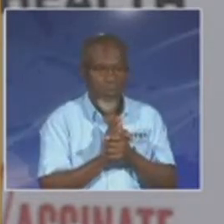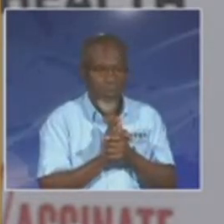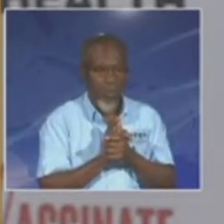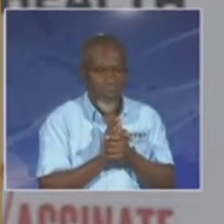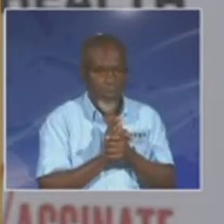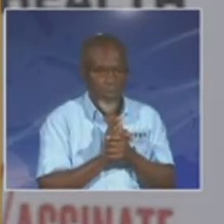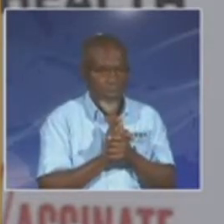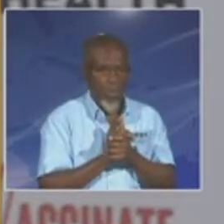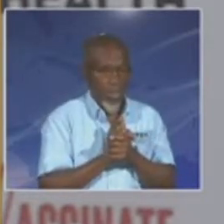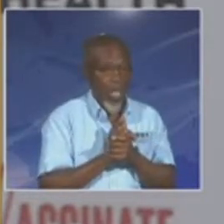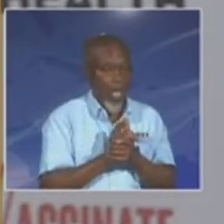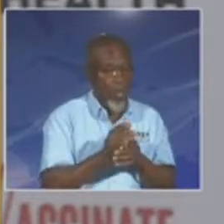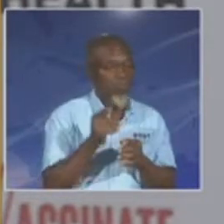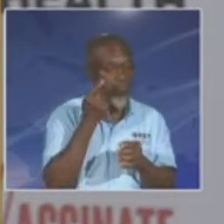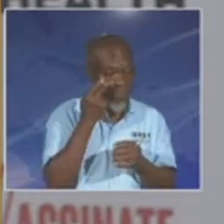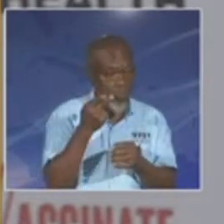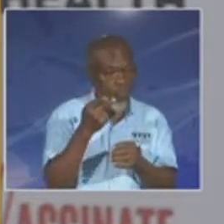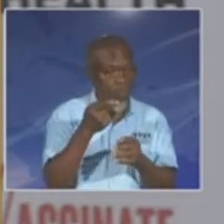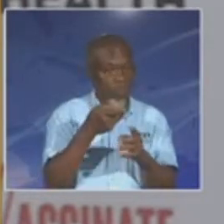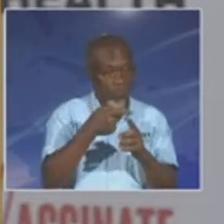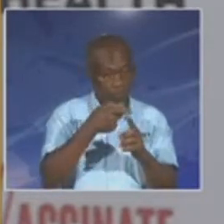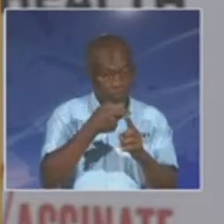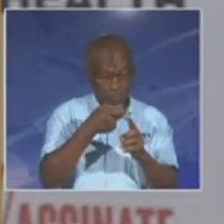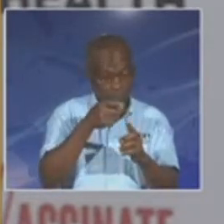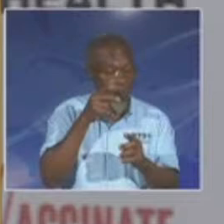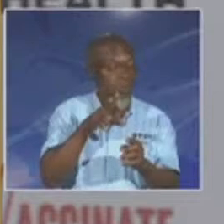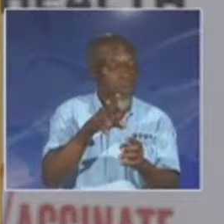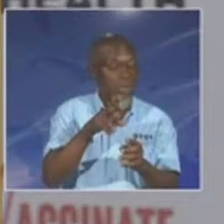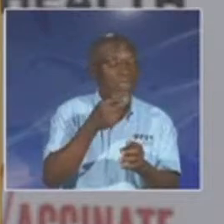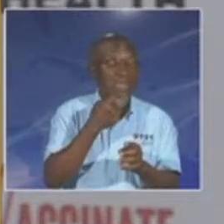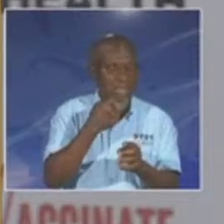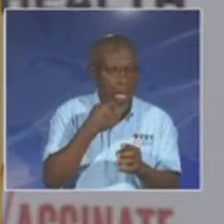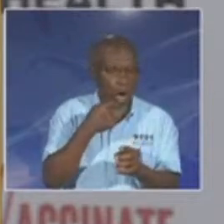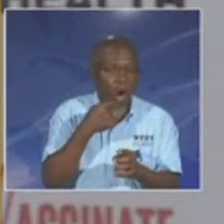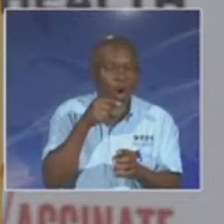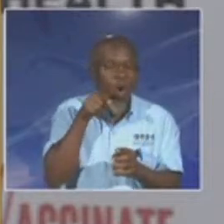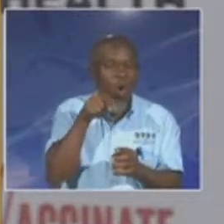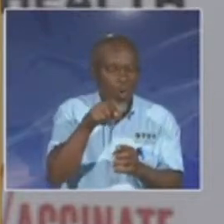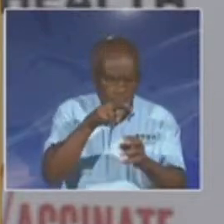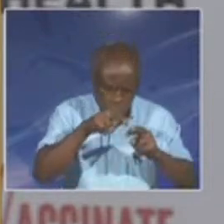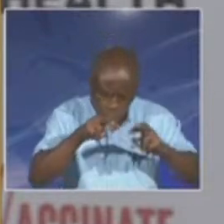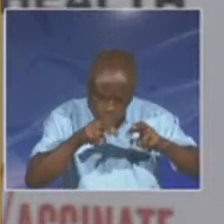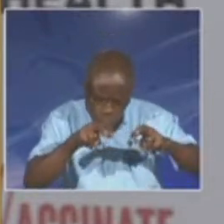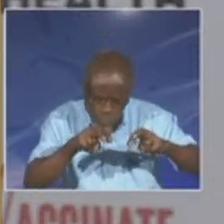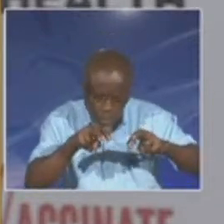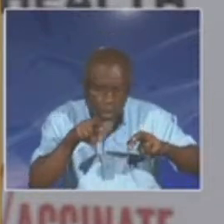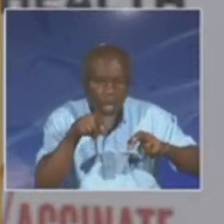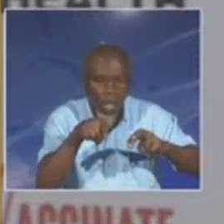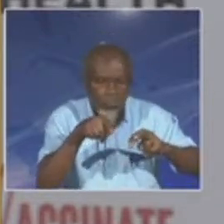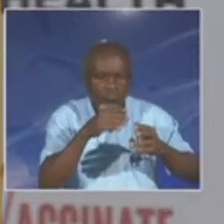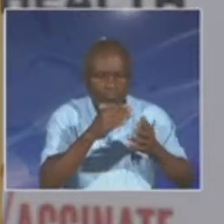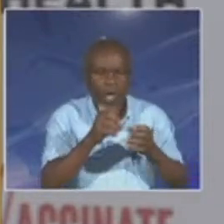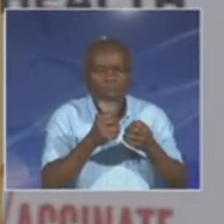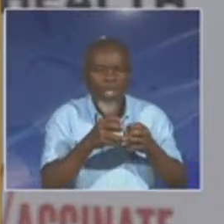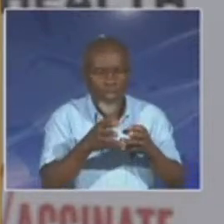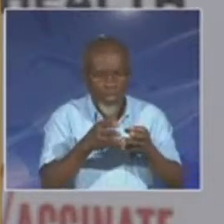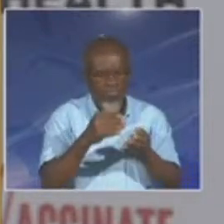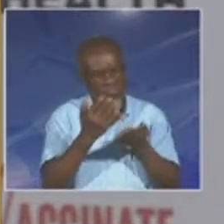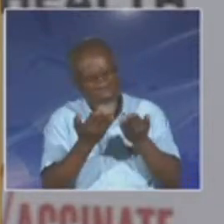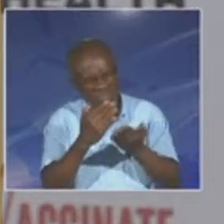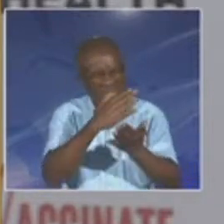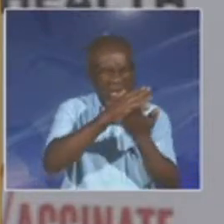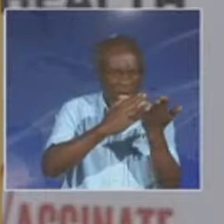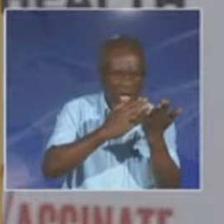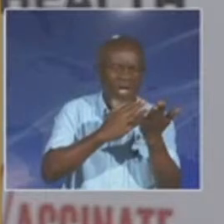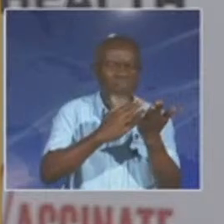specific number of COVID positives. So that's how we can give you that that breakdown of about half of the